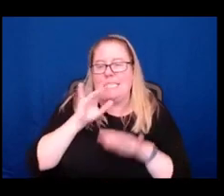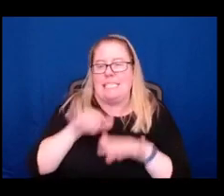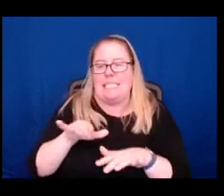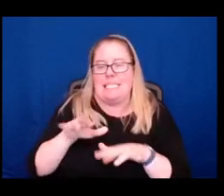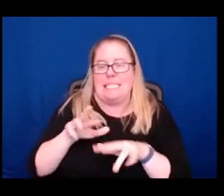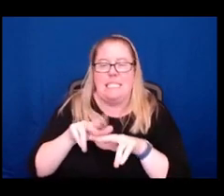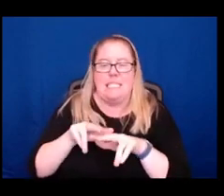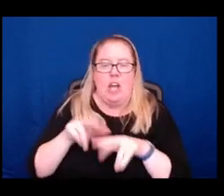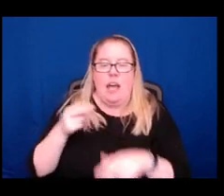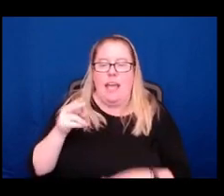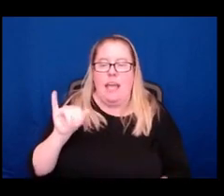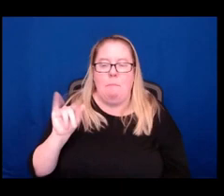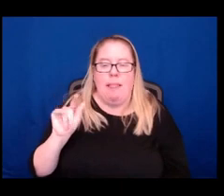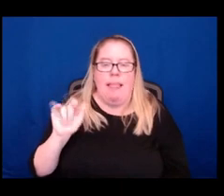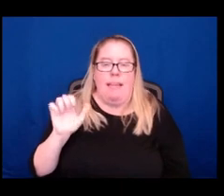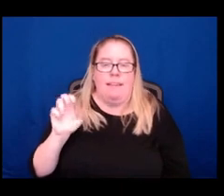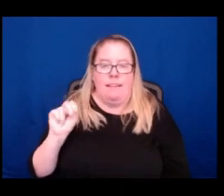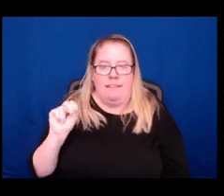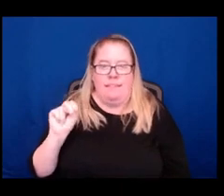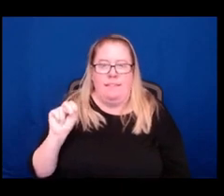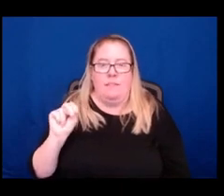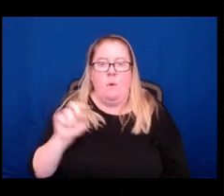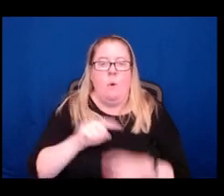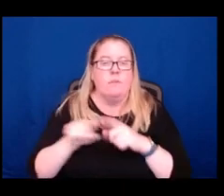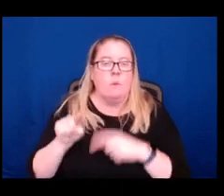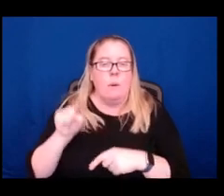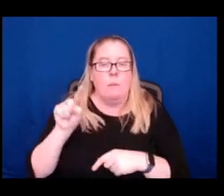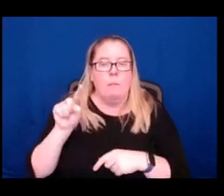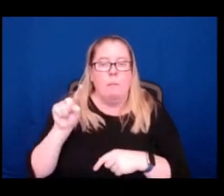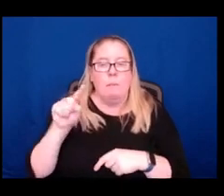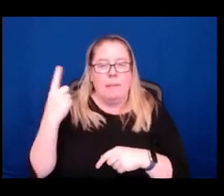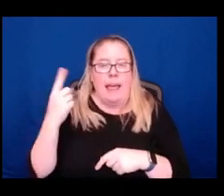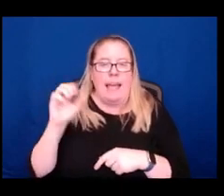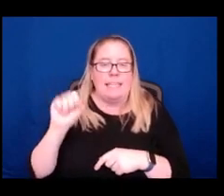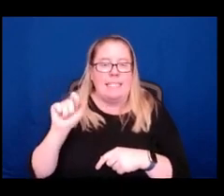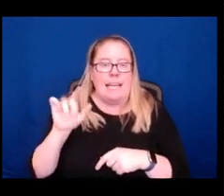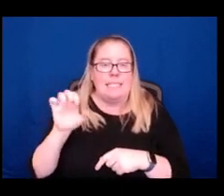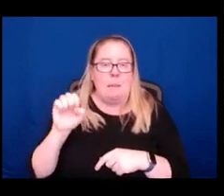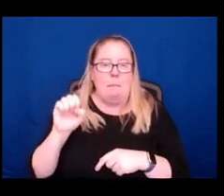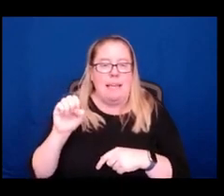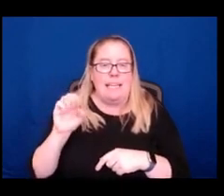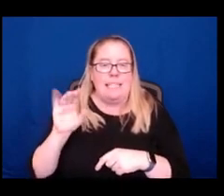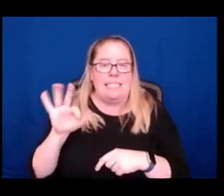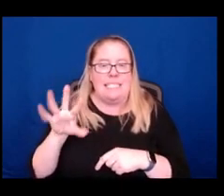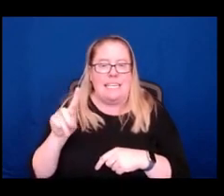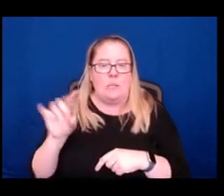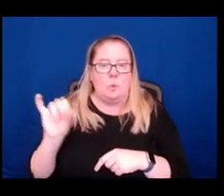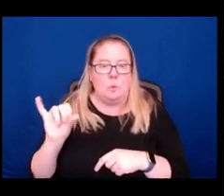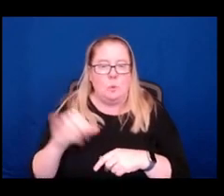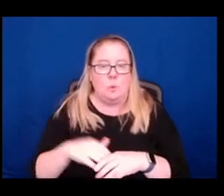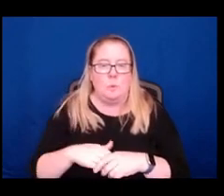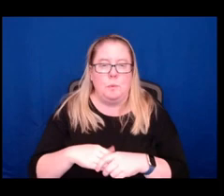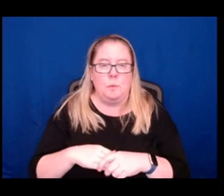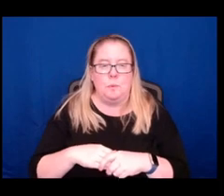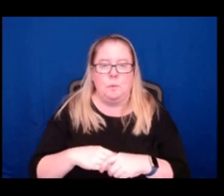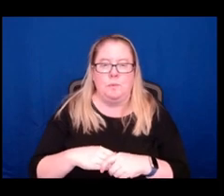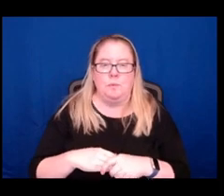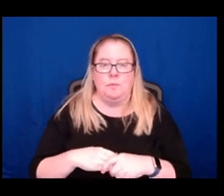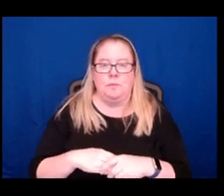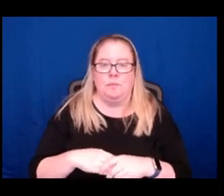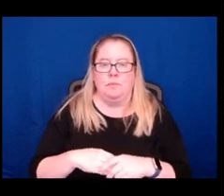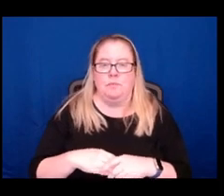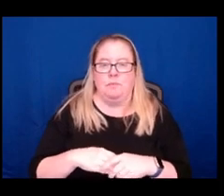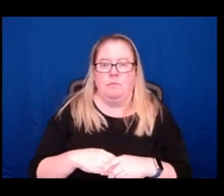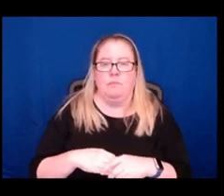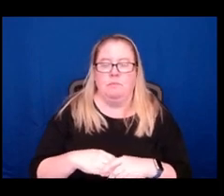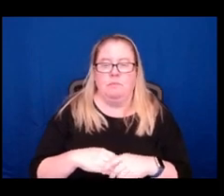We also have some black sesame seed as well, which we will add to this as well. So I've got my trusty